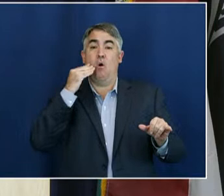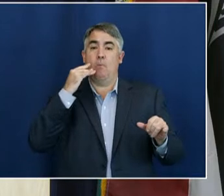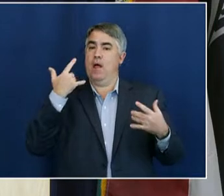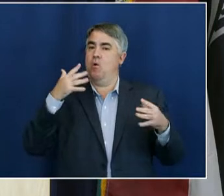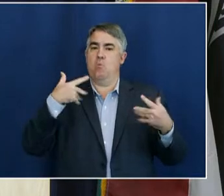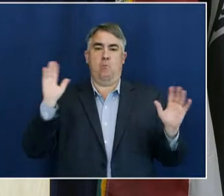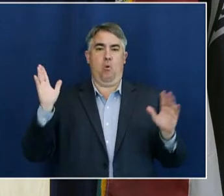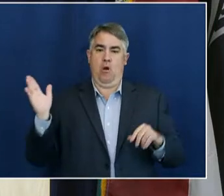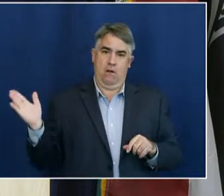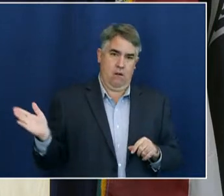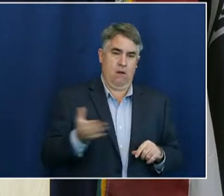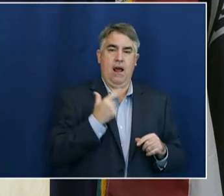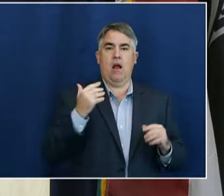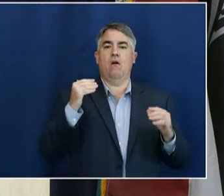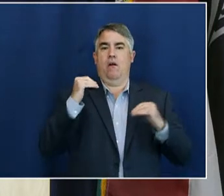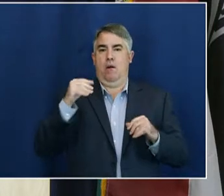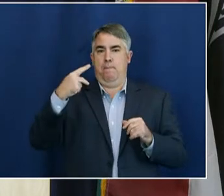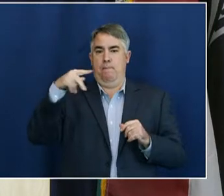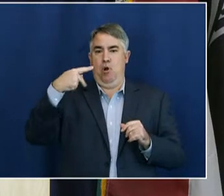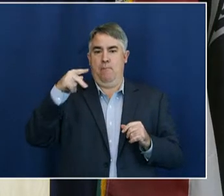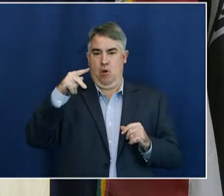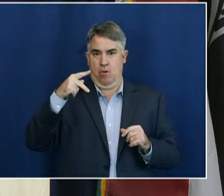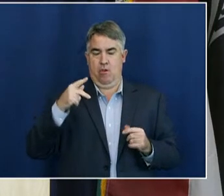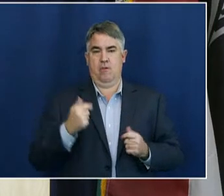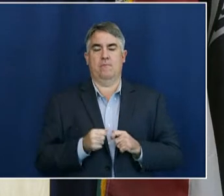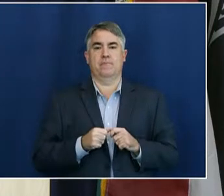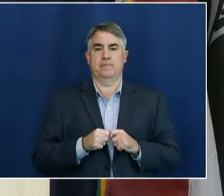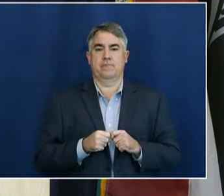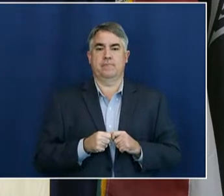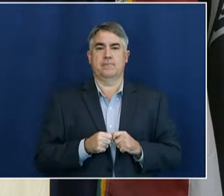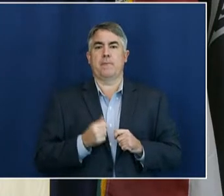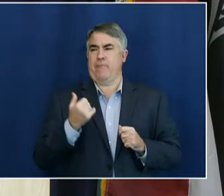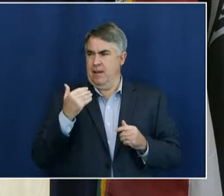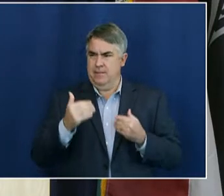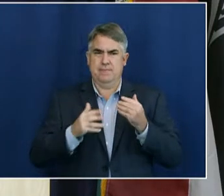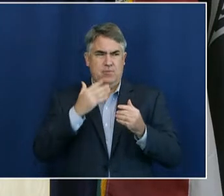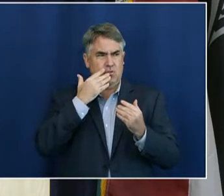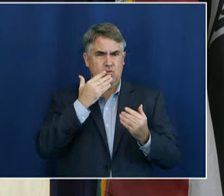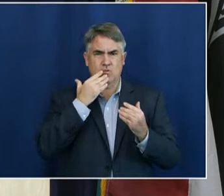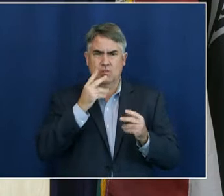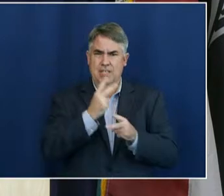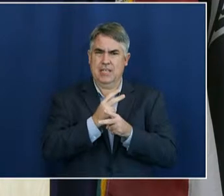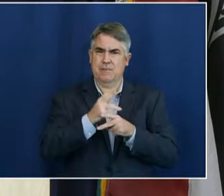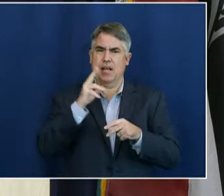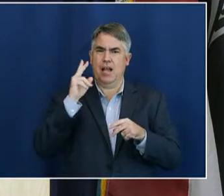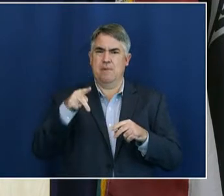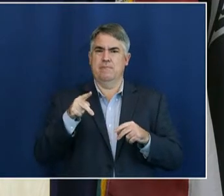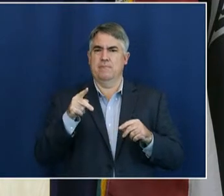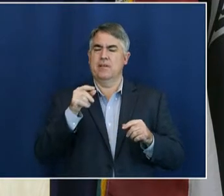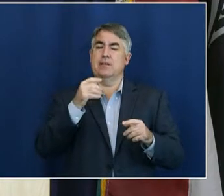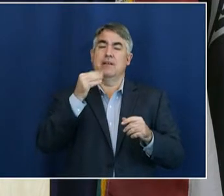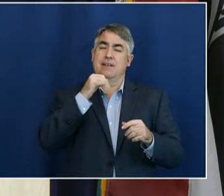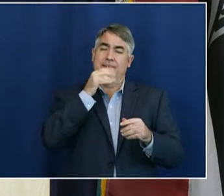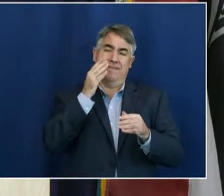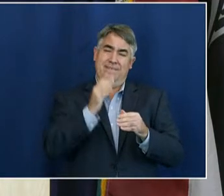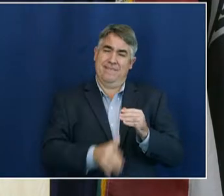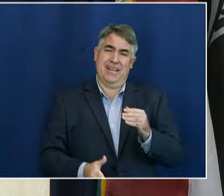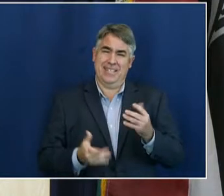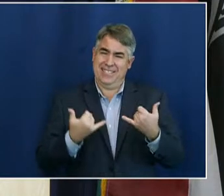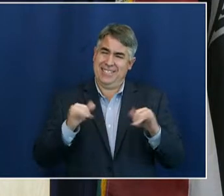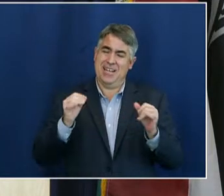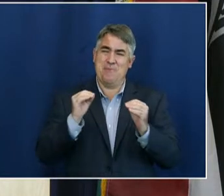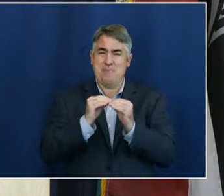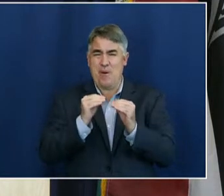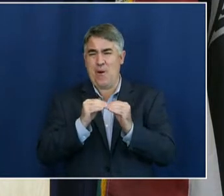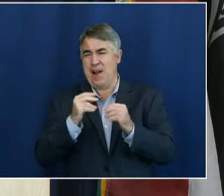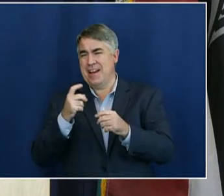vaccine administration moving forward robustly, we know that we still have a fair amount of work to do as it relates to cases. We want to see continued